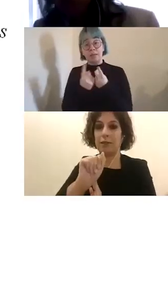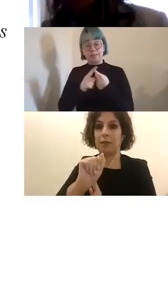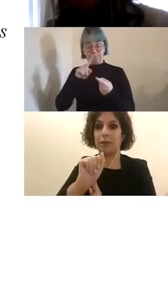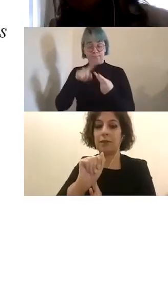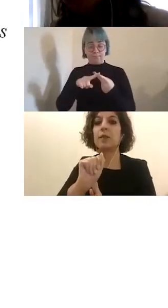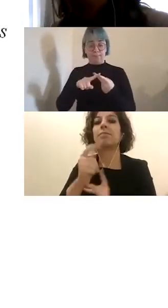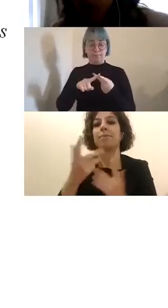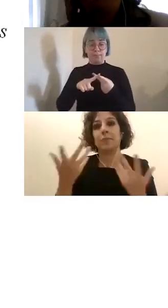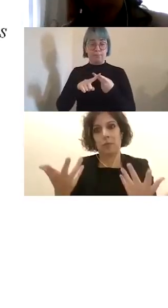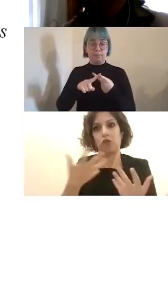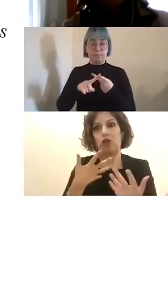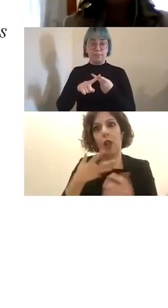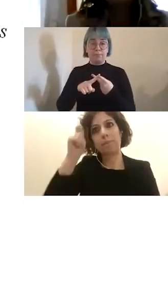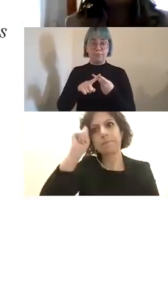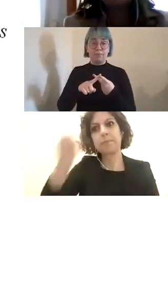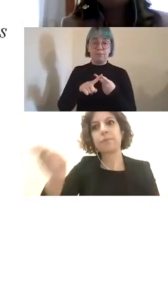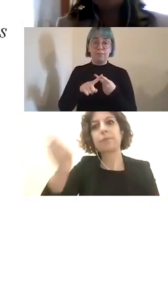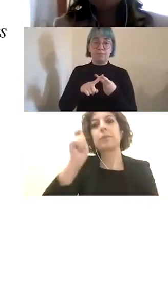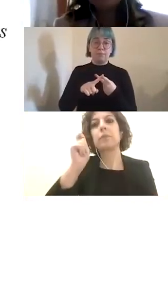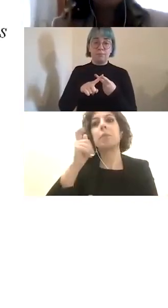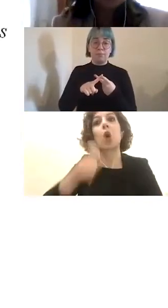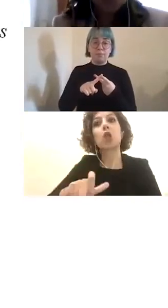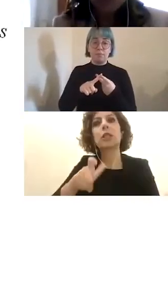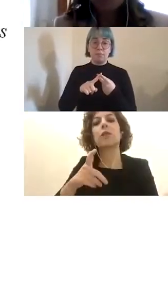Zampa law actually